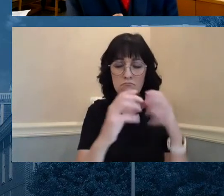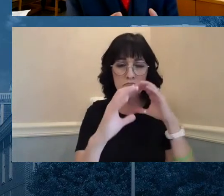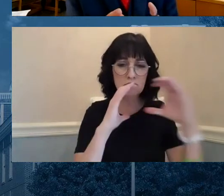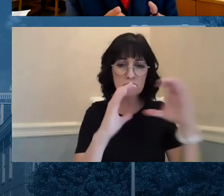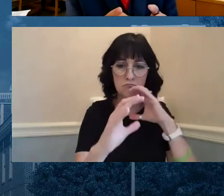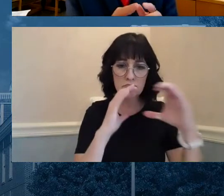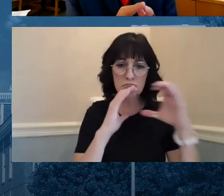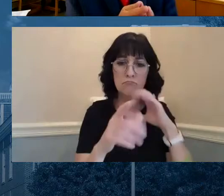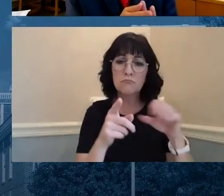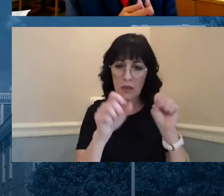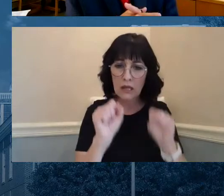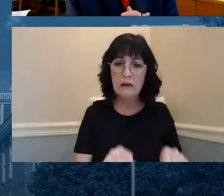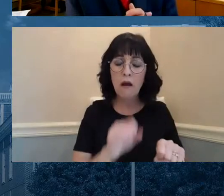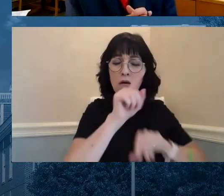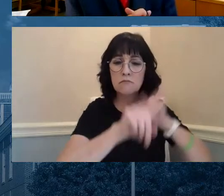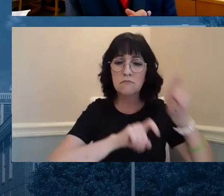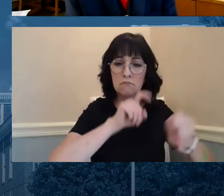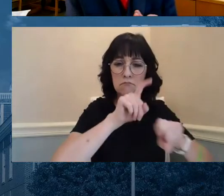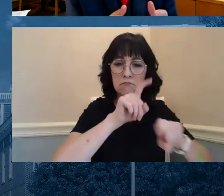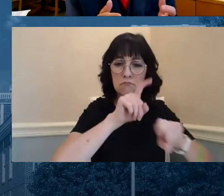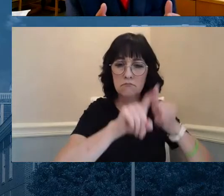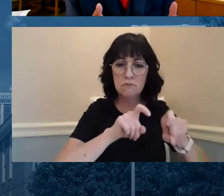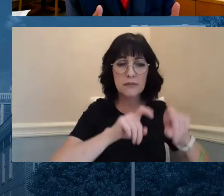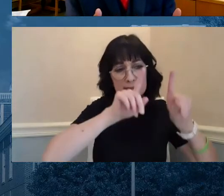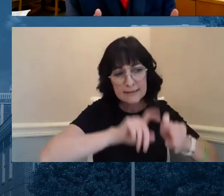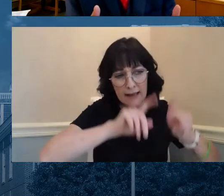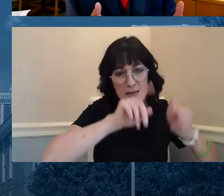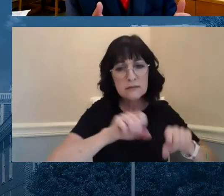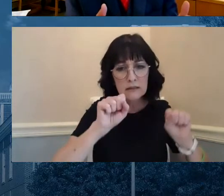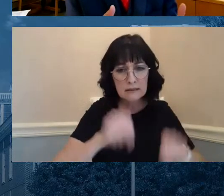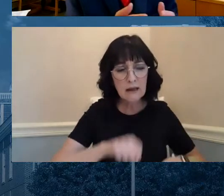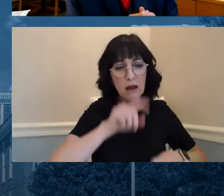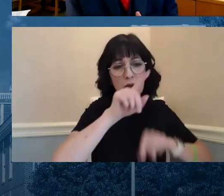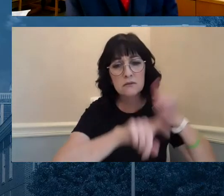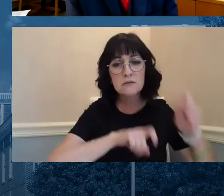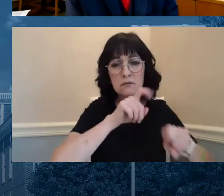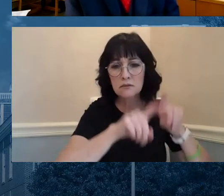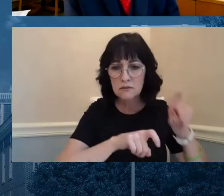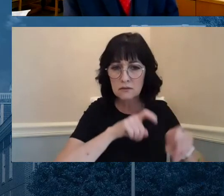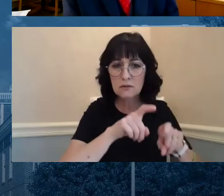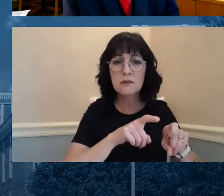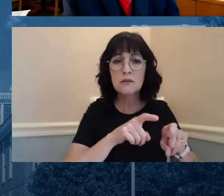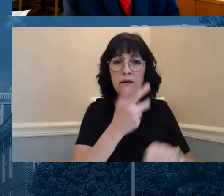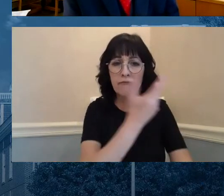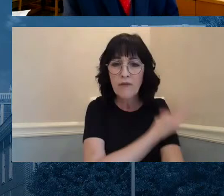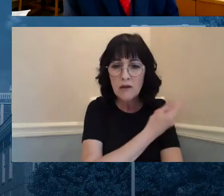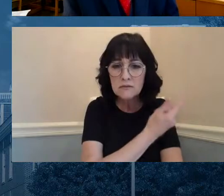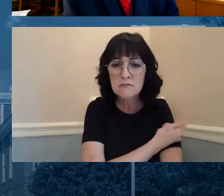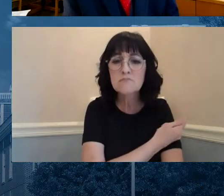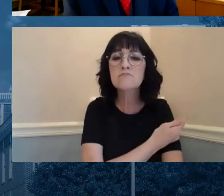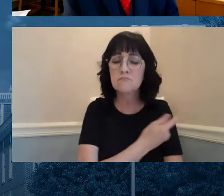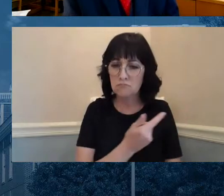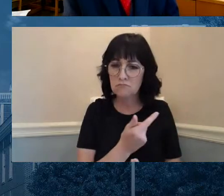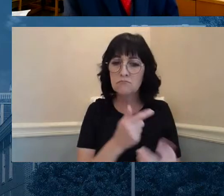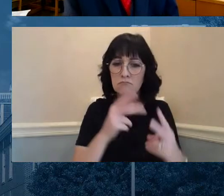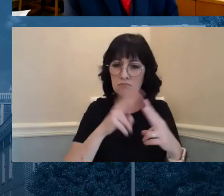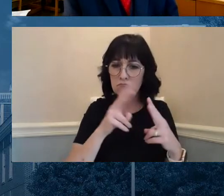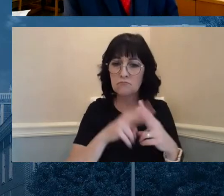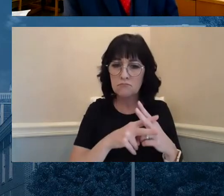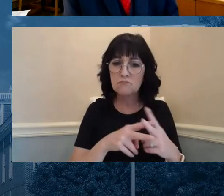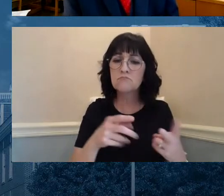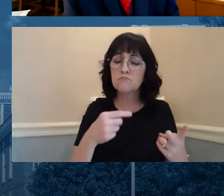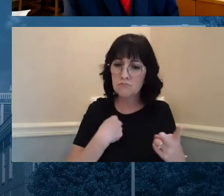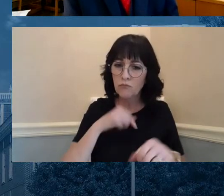vaccination, and then make an appointment. And the third way that we are working with this is to once again work with our community partners like LARED,